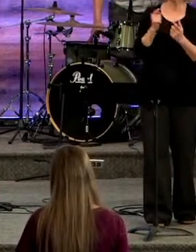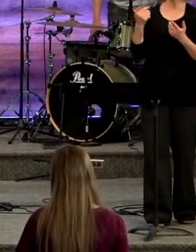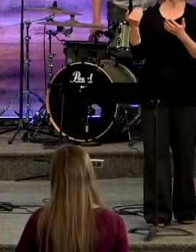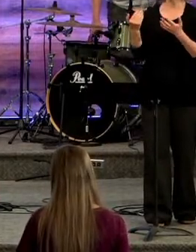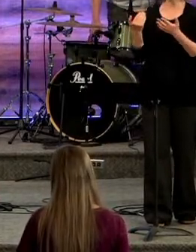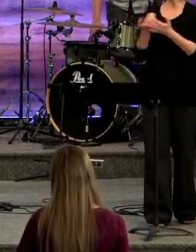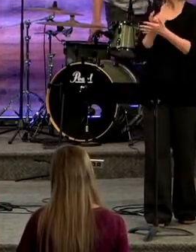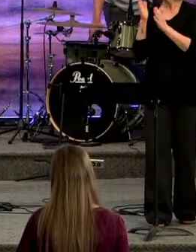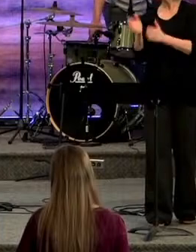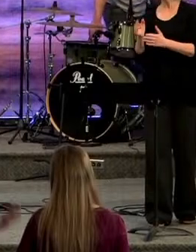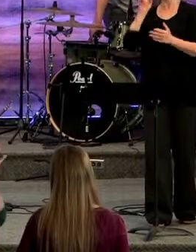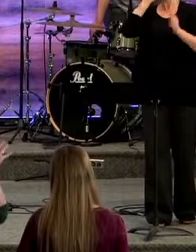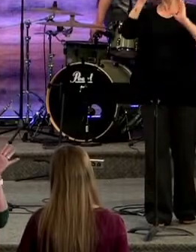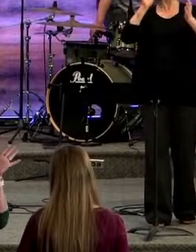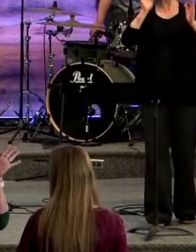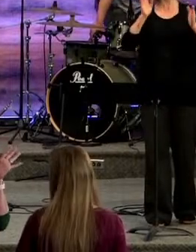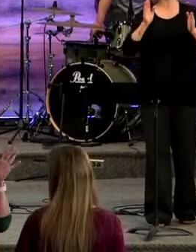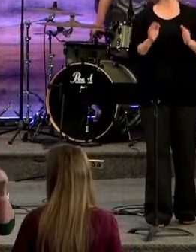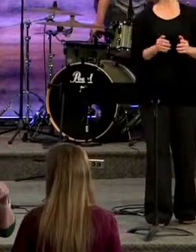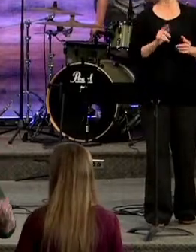front, please return to your seats.